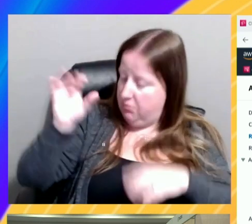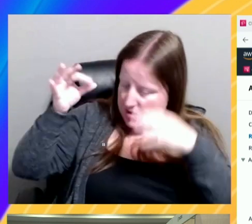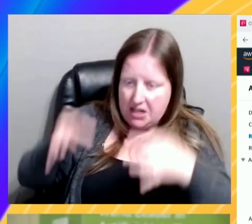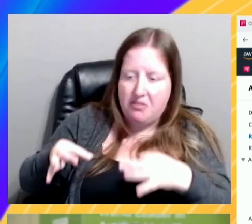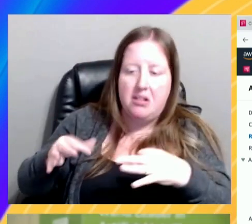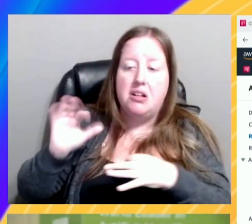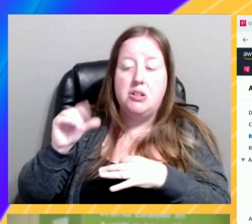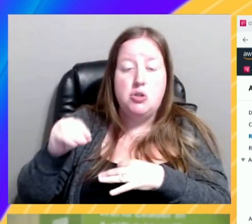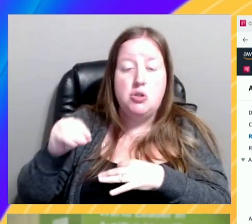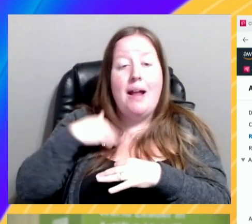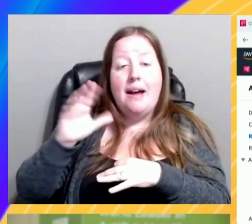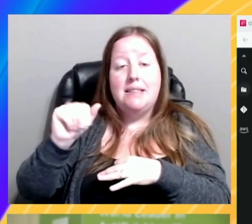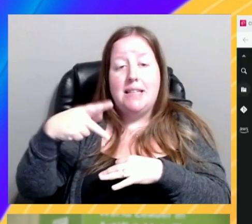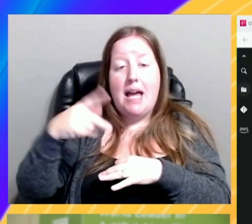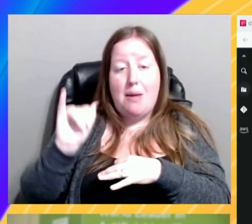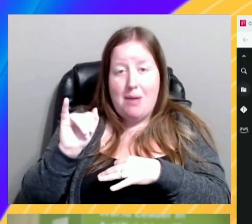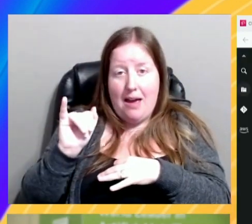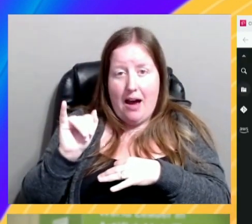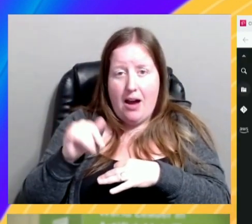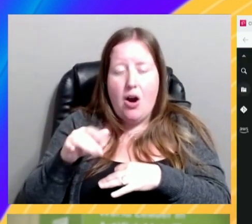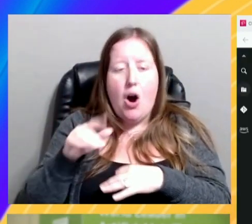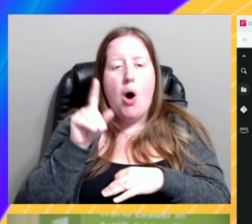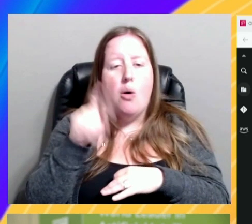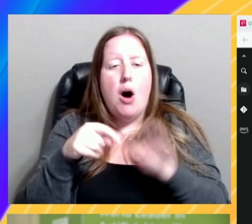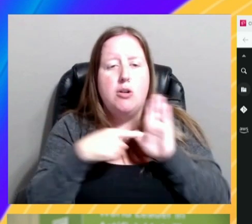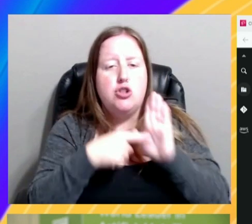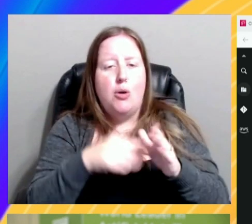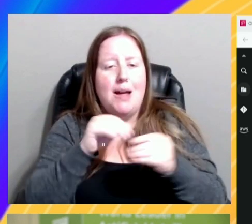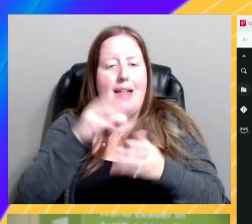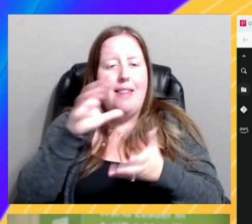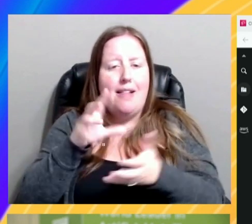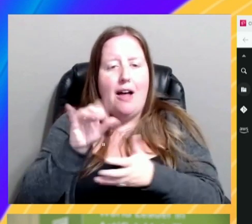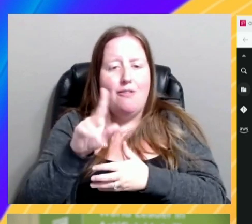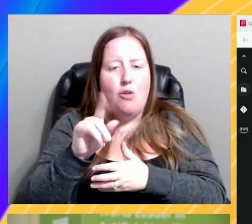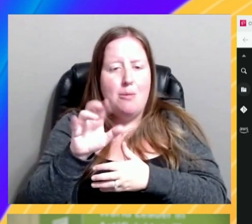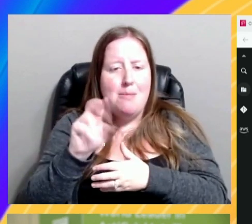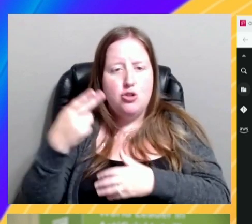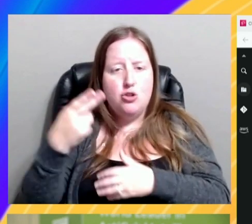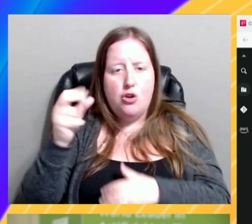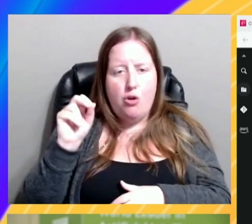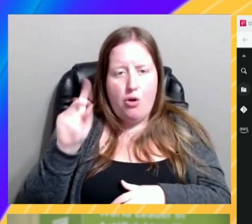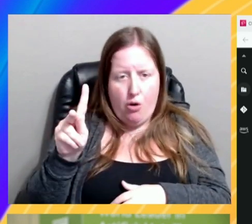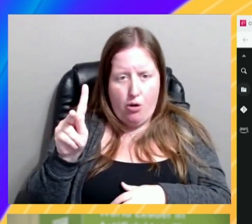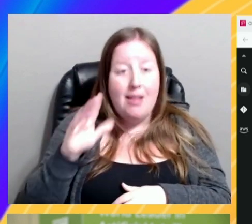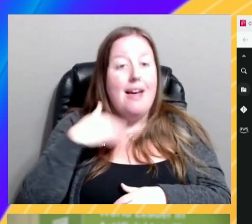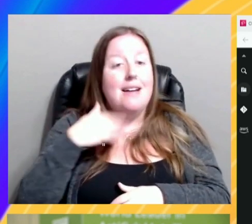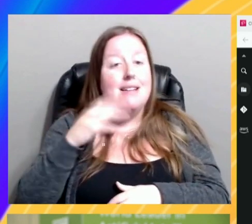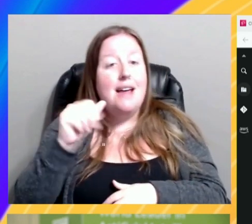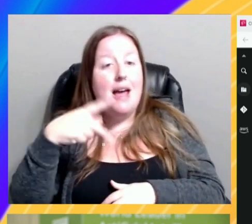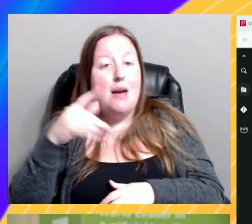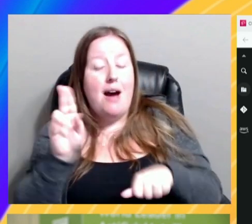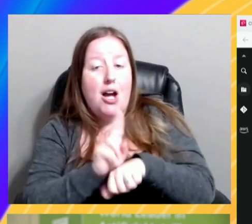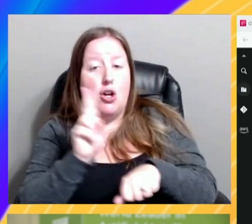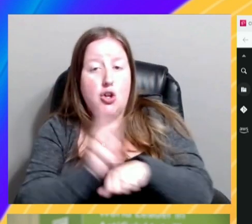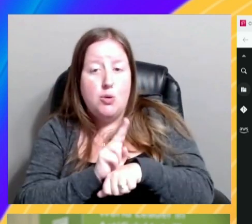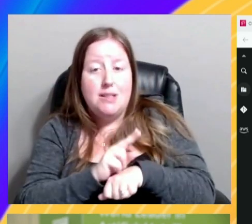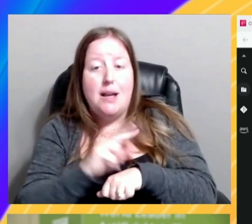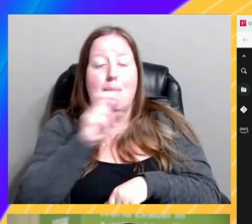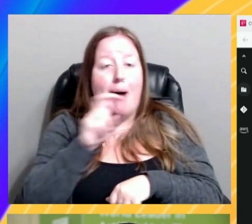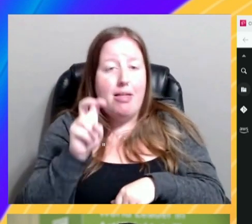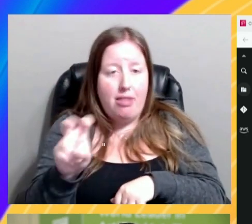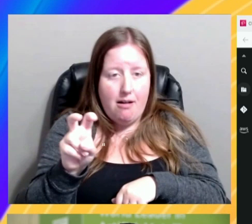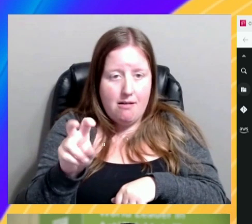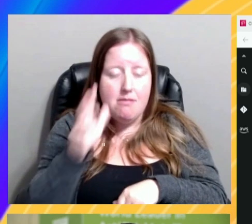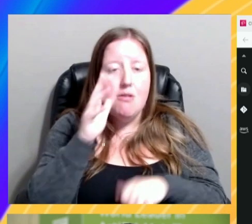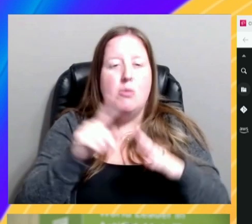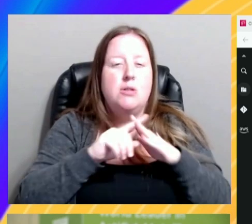the API call. So like what I showed you here on the CloudFormation hook, this is doing the API call utilizing Python, the start resource